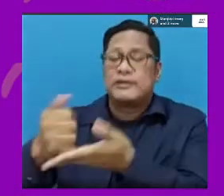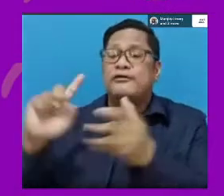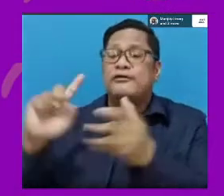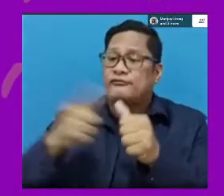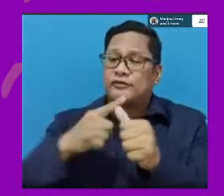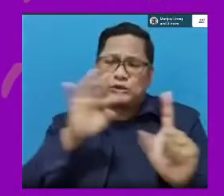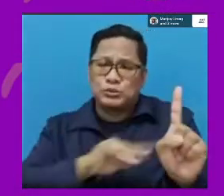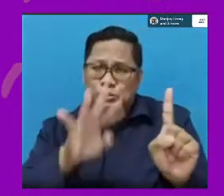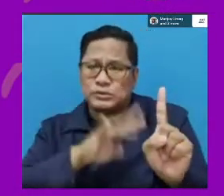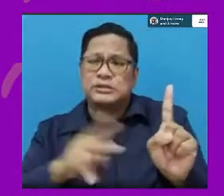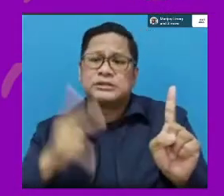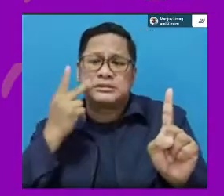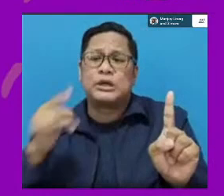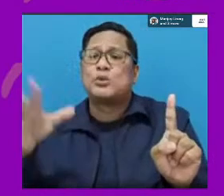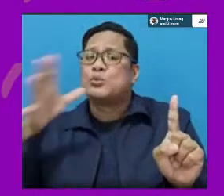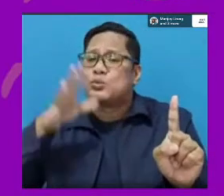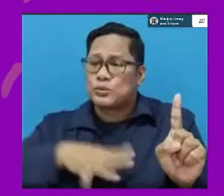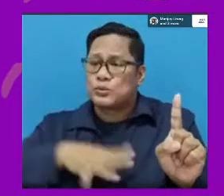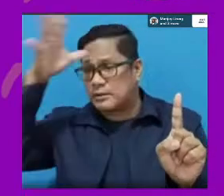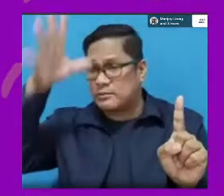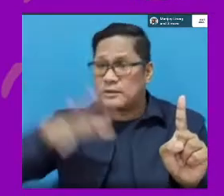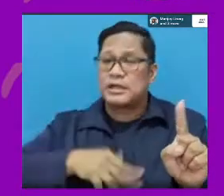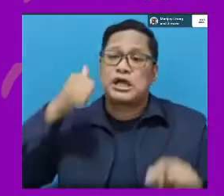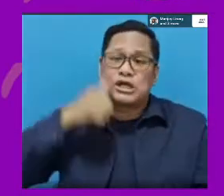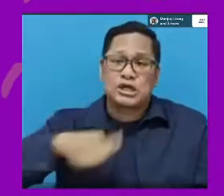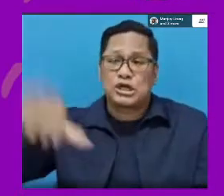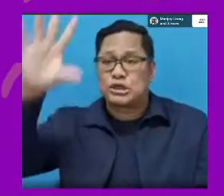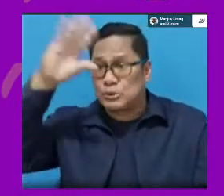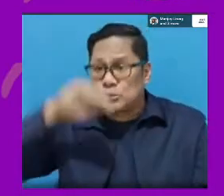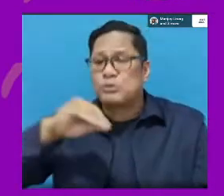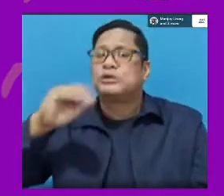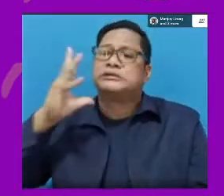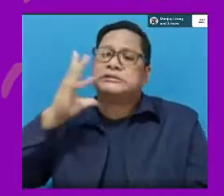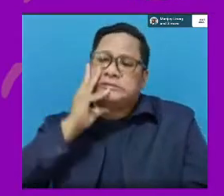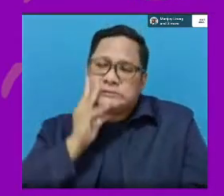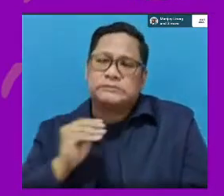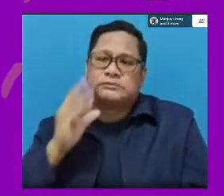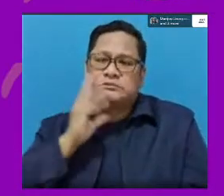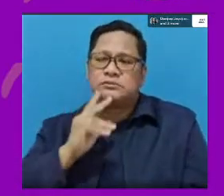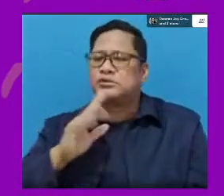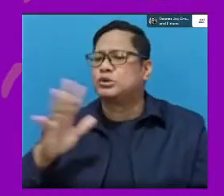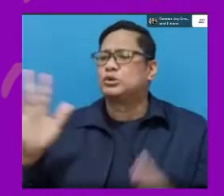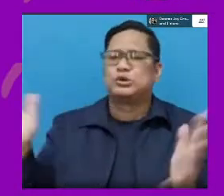women and men and girls and boys experience disasters and